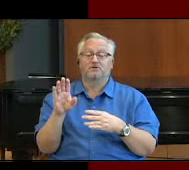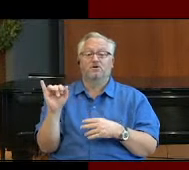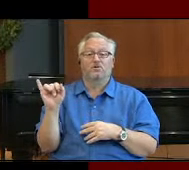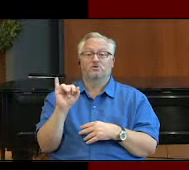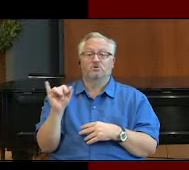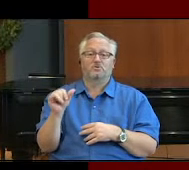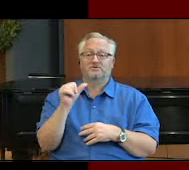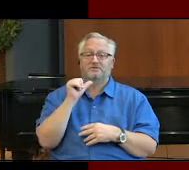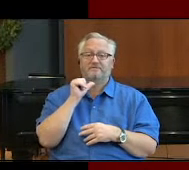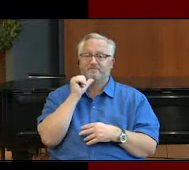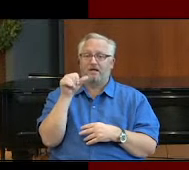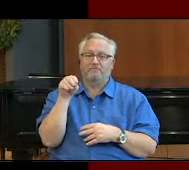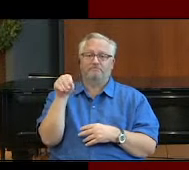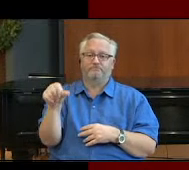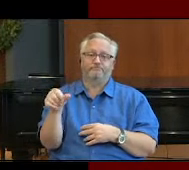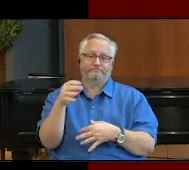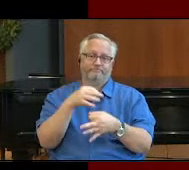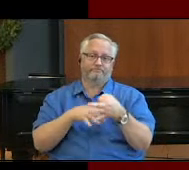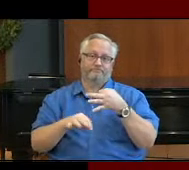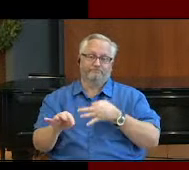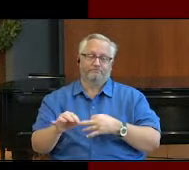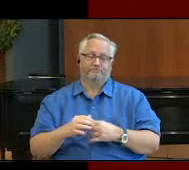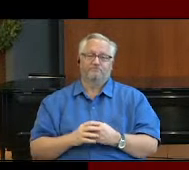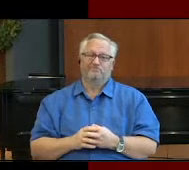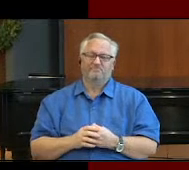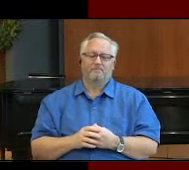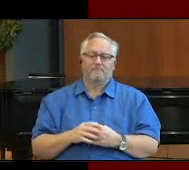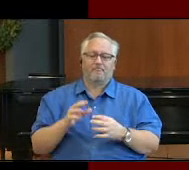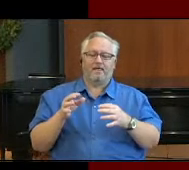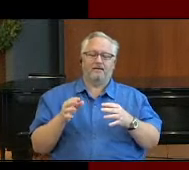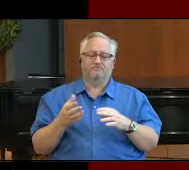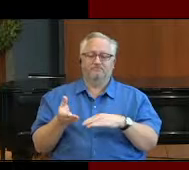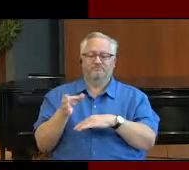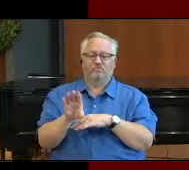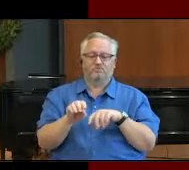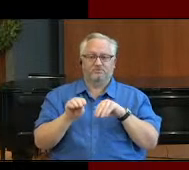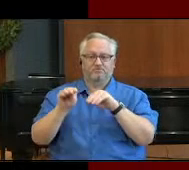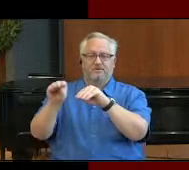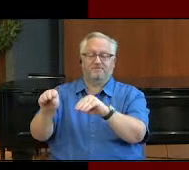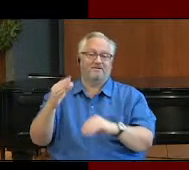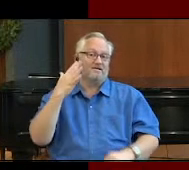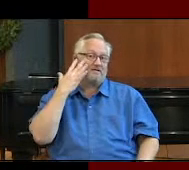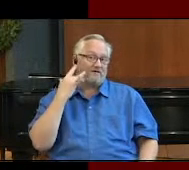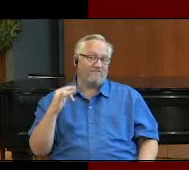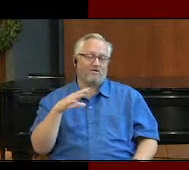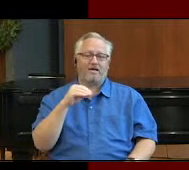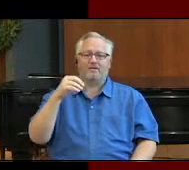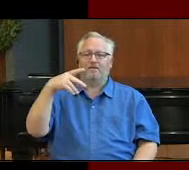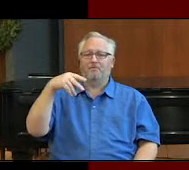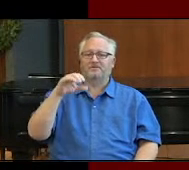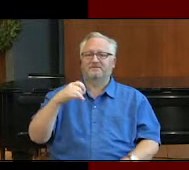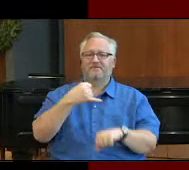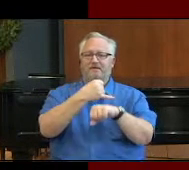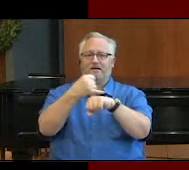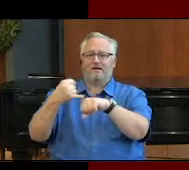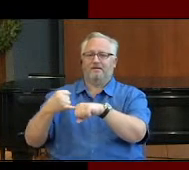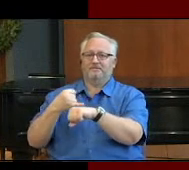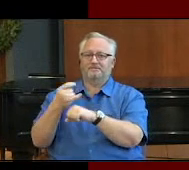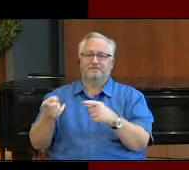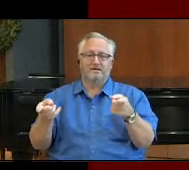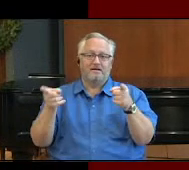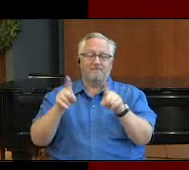has failed to recompense. This displacement in California and in the Pacific Islands is taking